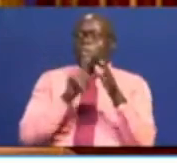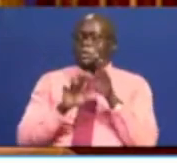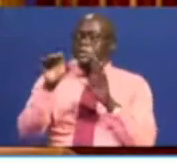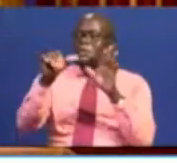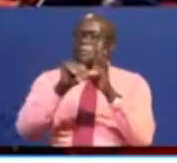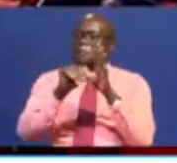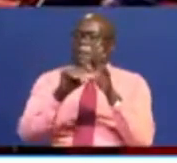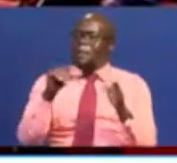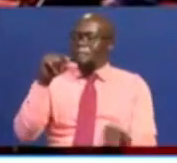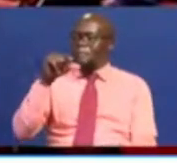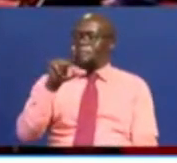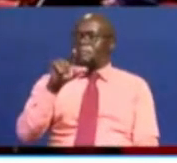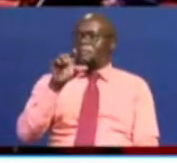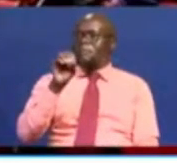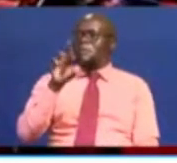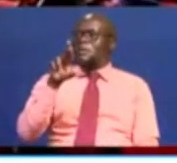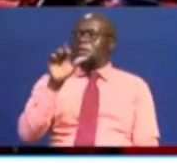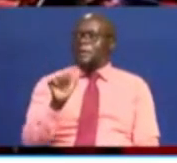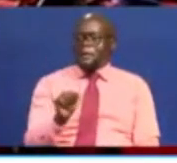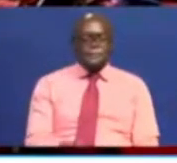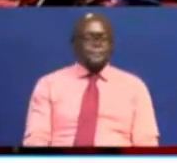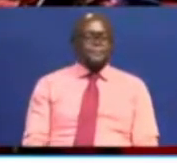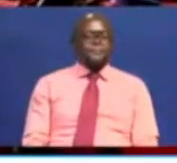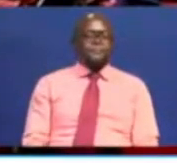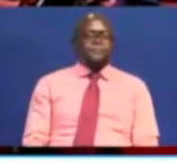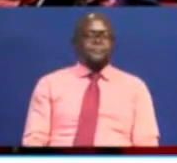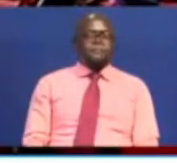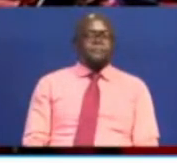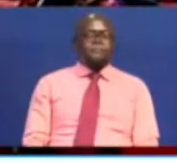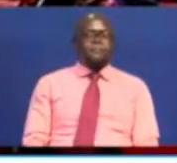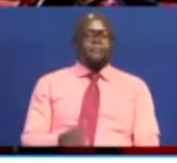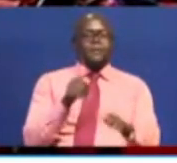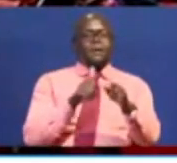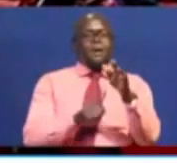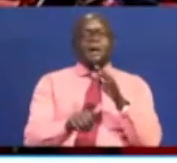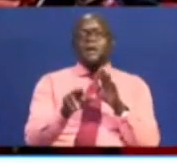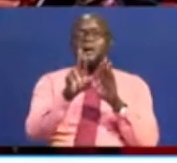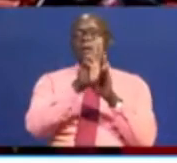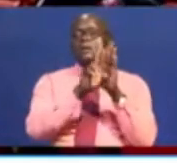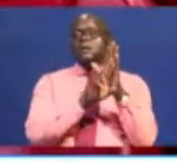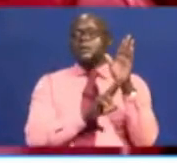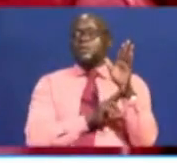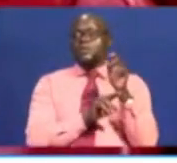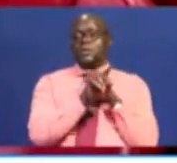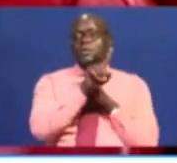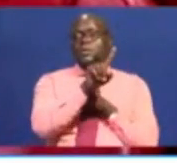point of order? Mr. Speaker, under Standing Order